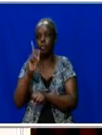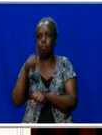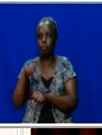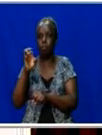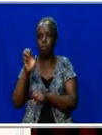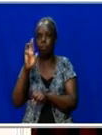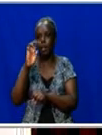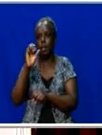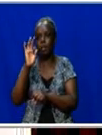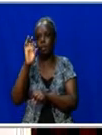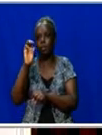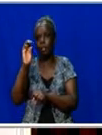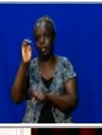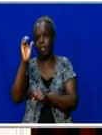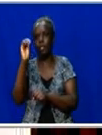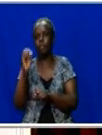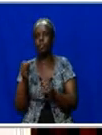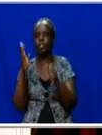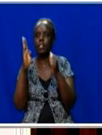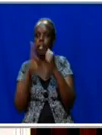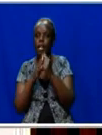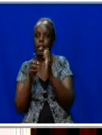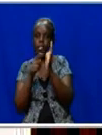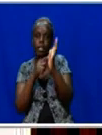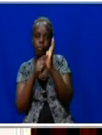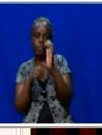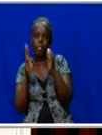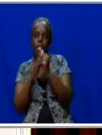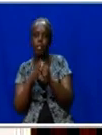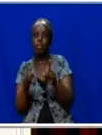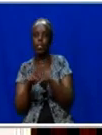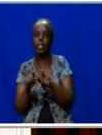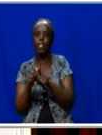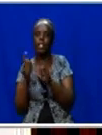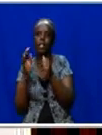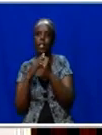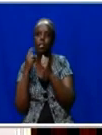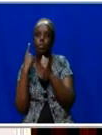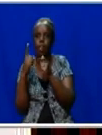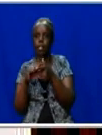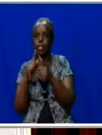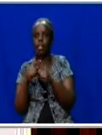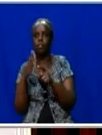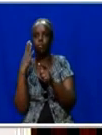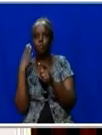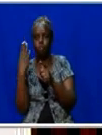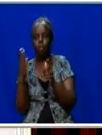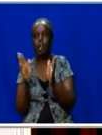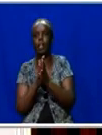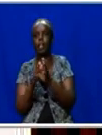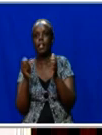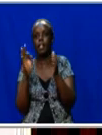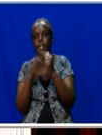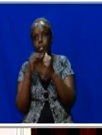I have 9 times 9 to give me 81 and I have 2 times 2 to give me 4, then 4 and 81 are